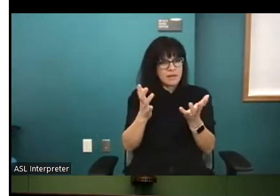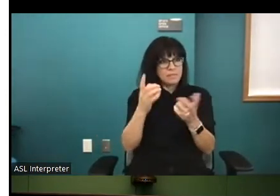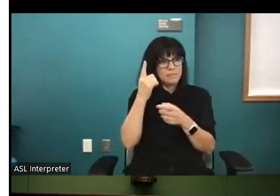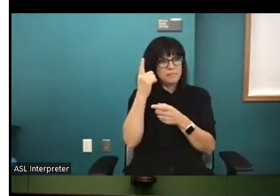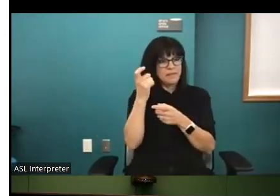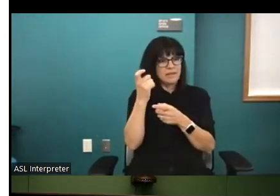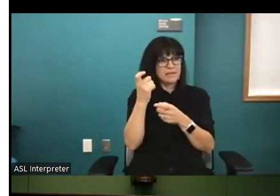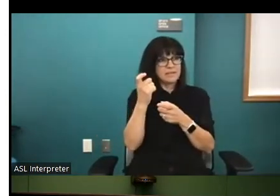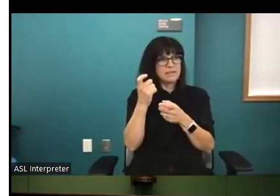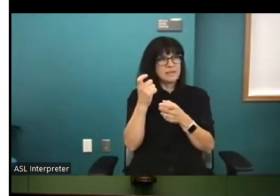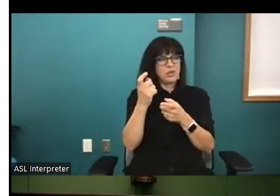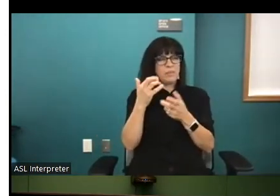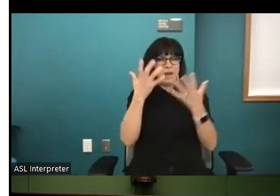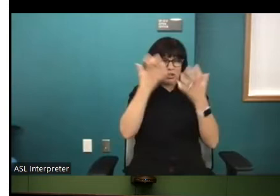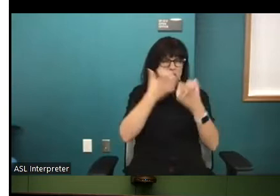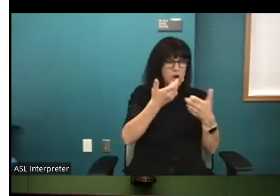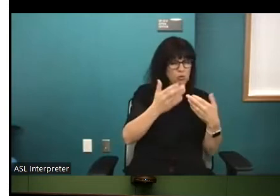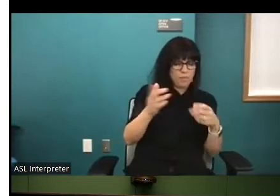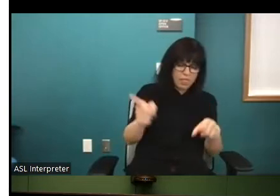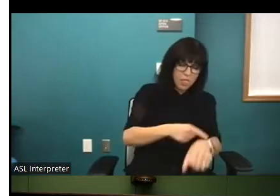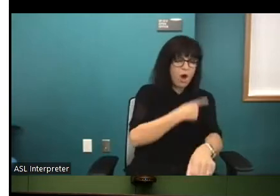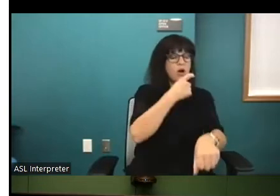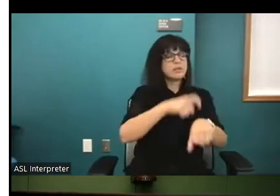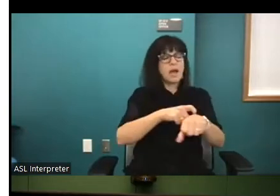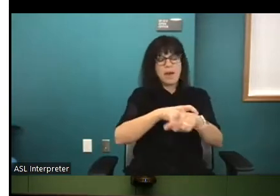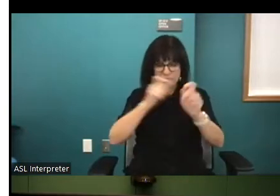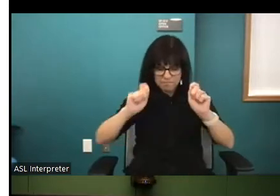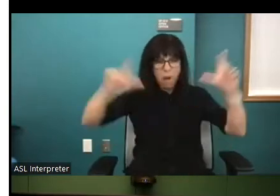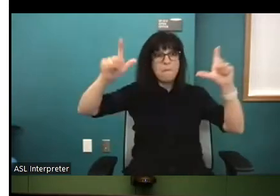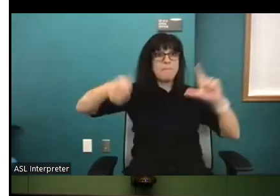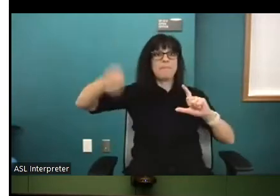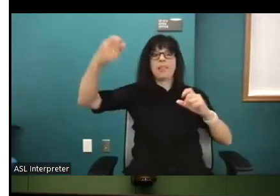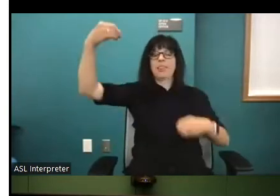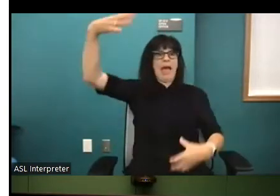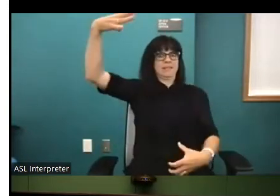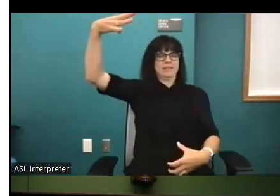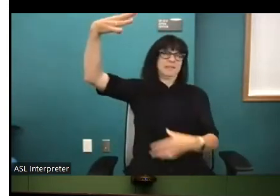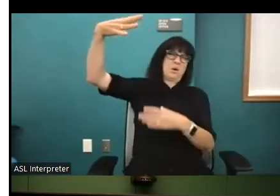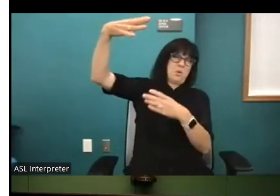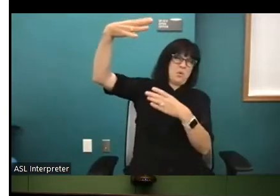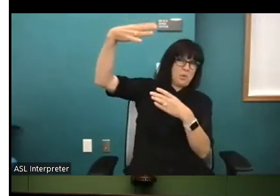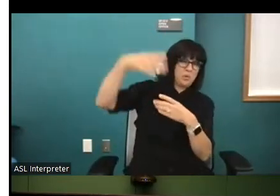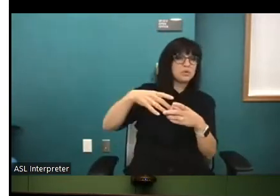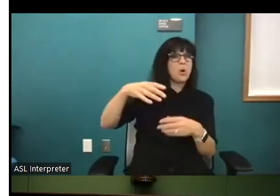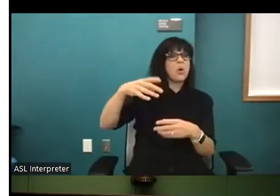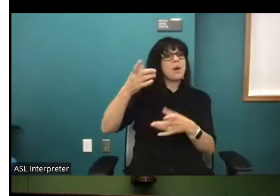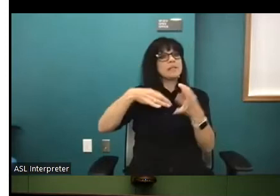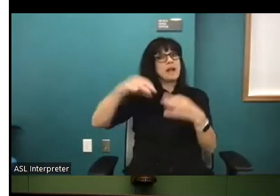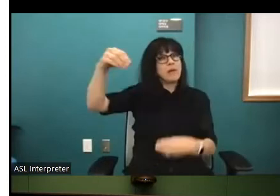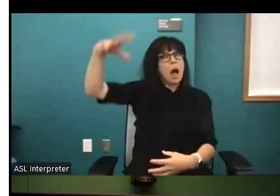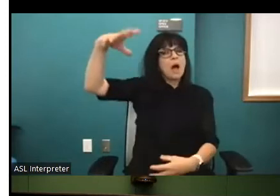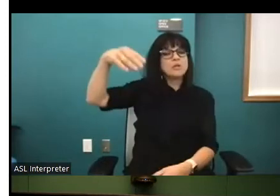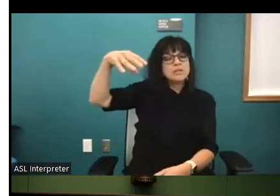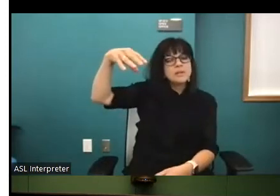it's like you've been in a dark room for a long time and we are just flipping on the lights. And rather than flip on the lights, we can give you a little